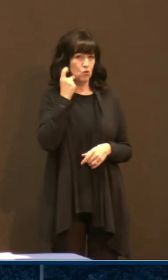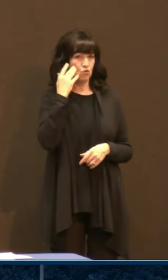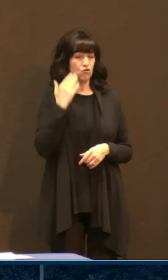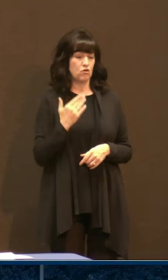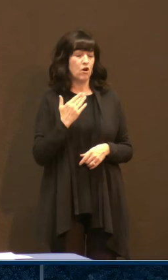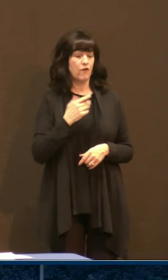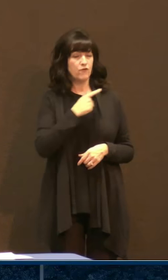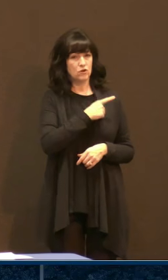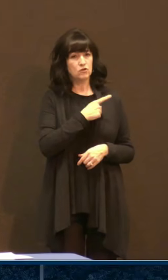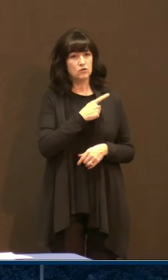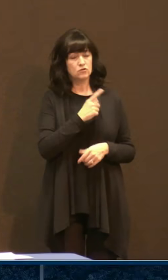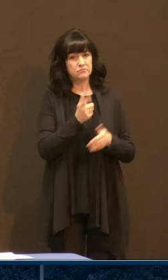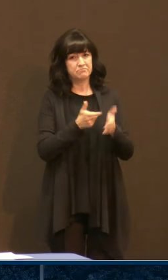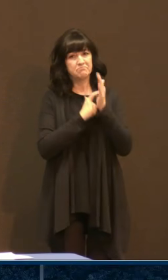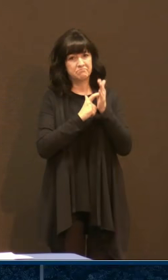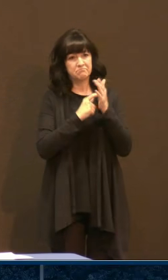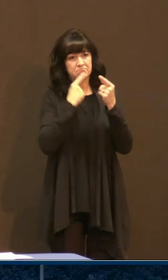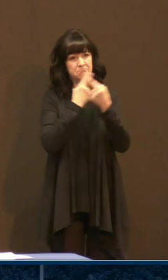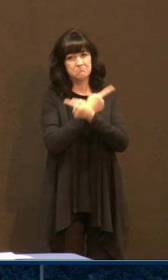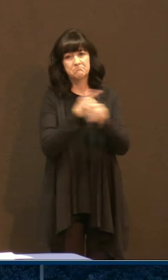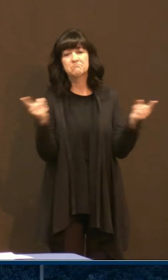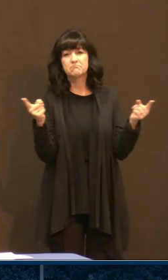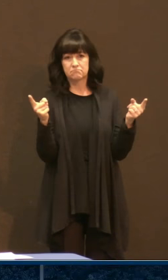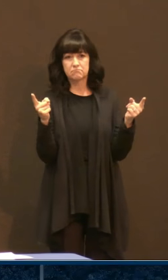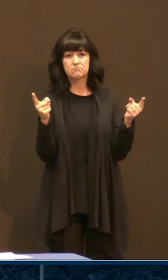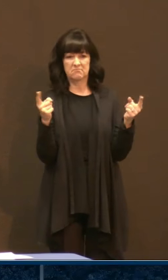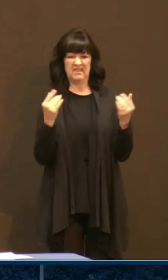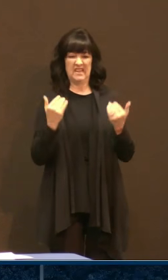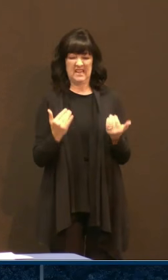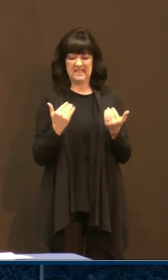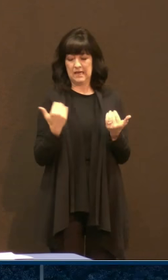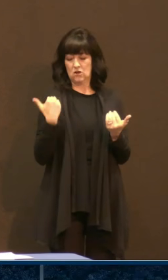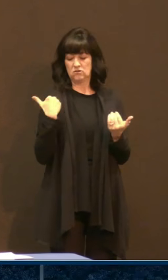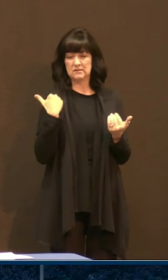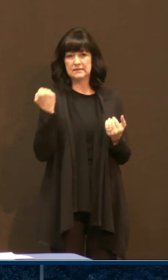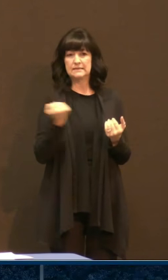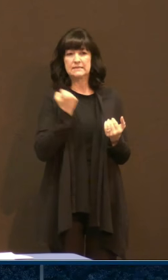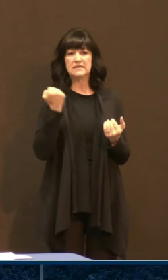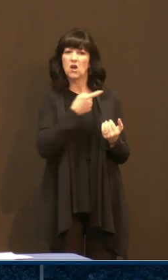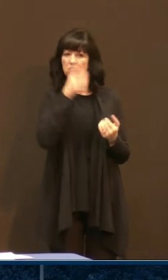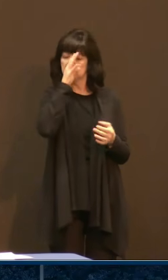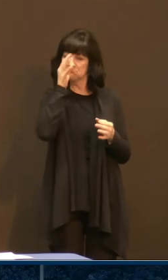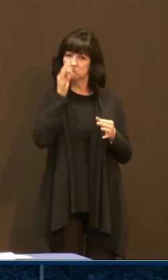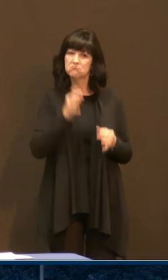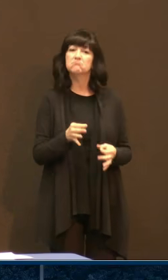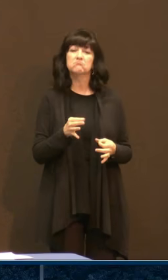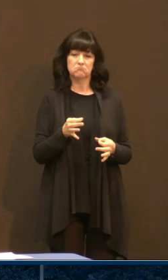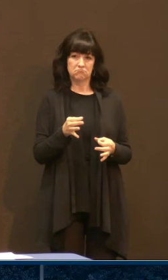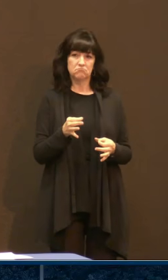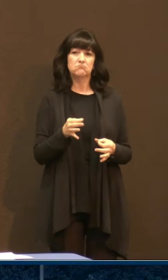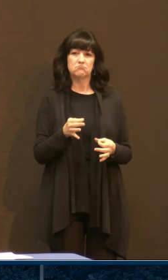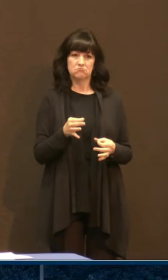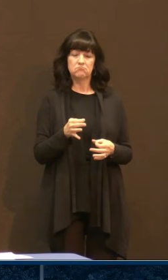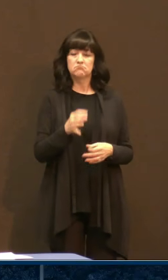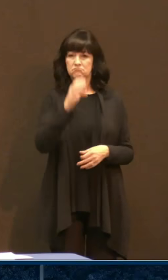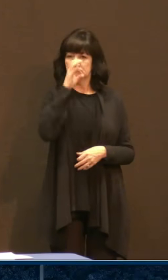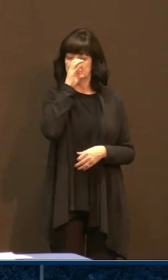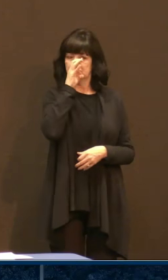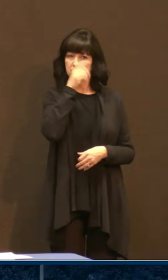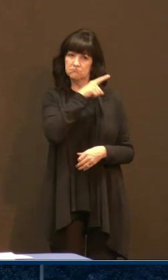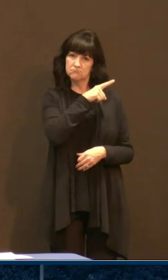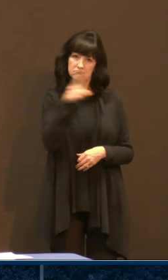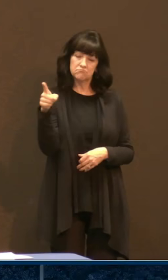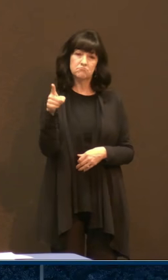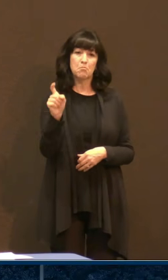the wearing of face coverings mandatory this past Saturday. I've heard since then a lot of questions as to